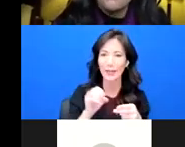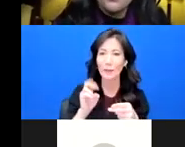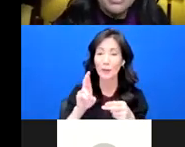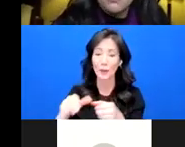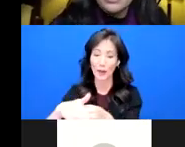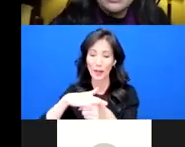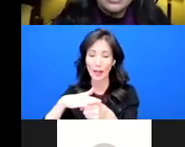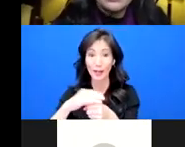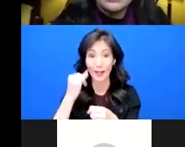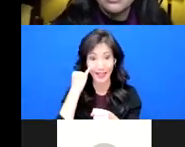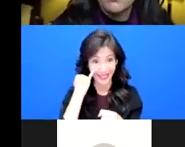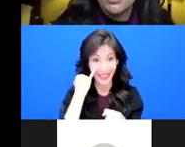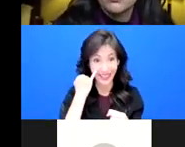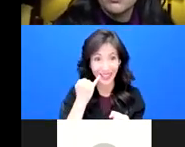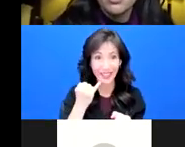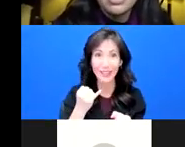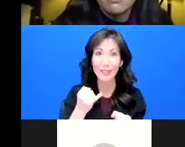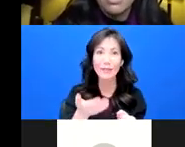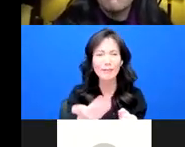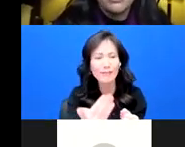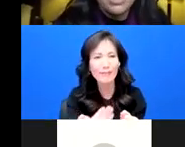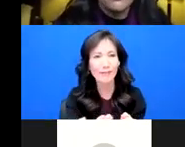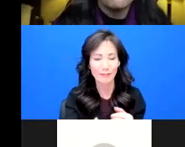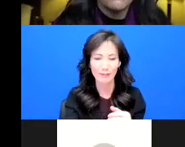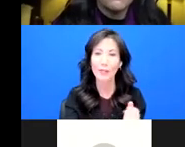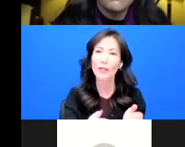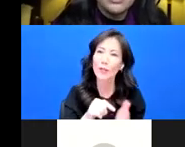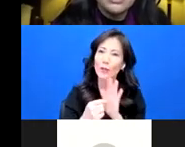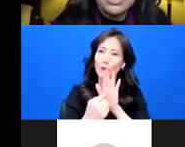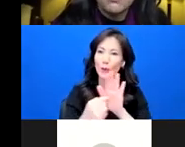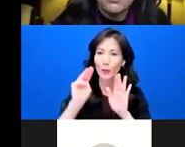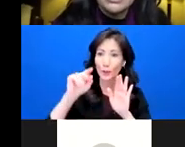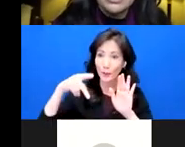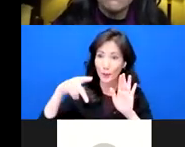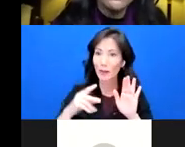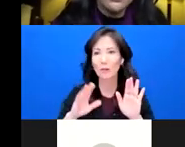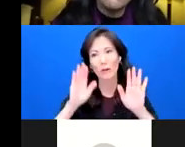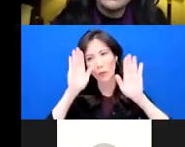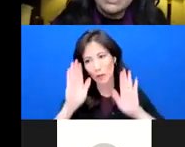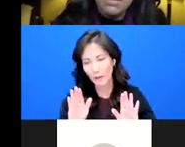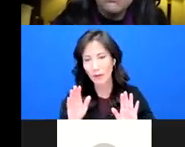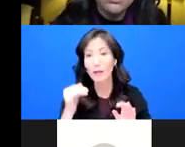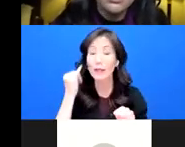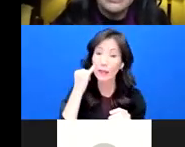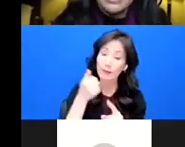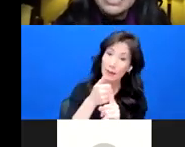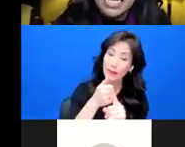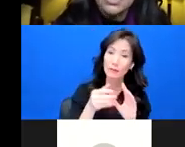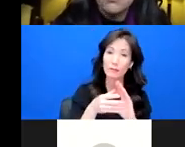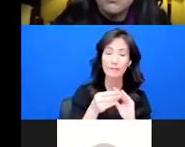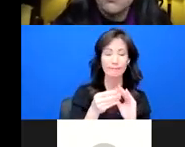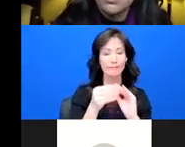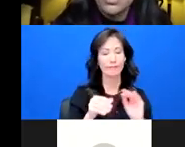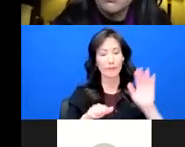we'll really be excited to see what you draw on that map. But again, if you're verbal or written testimony, it's helpful so that we can capture